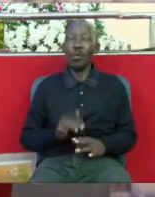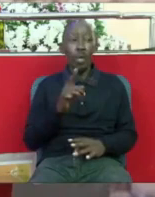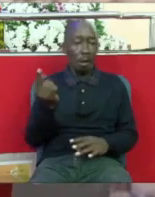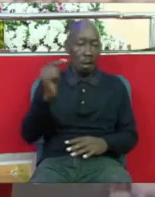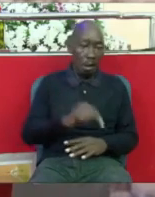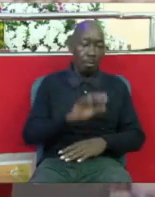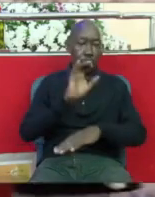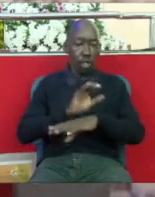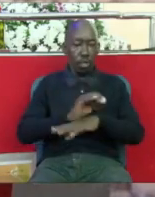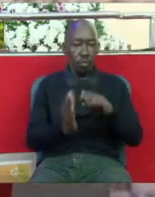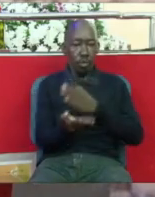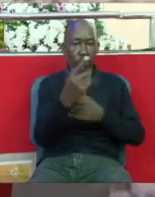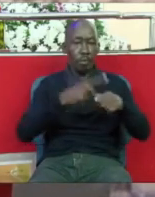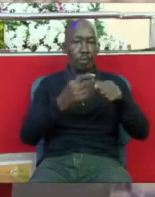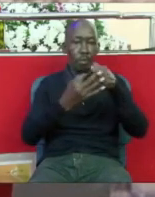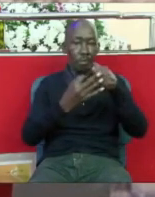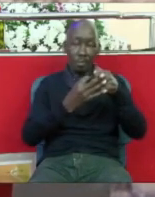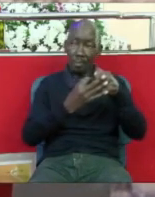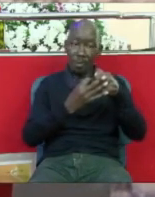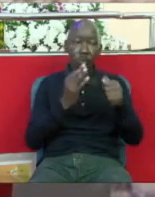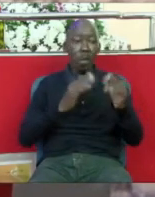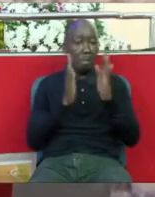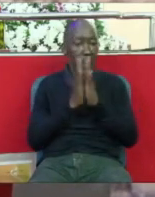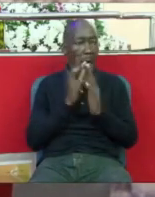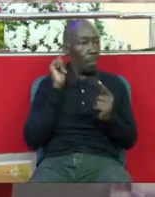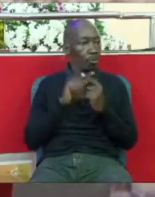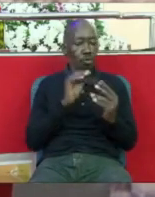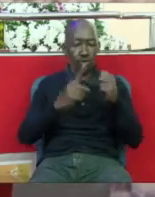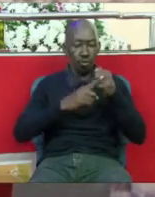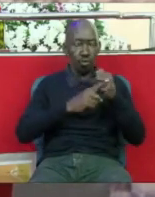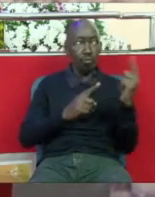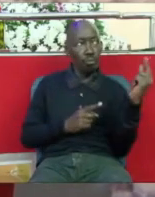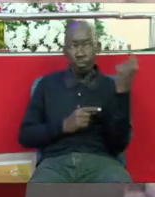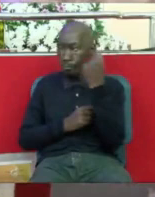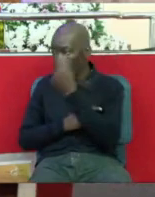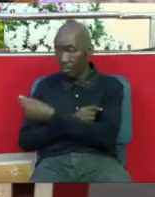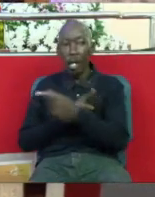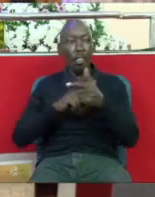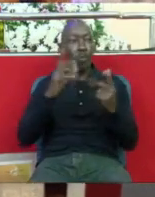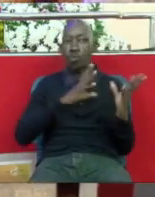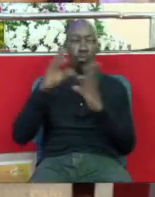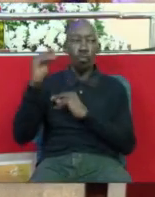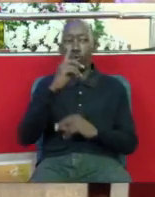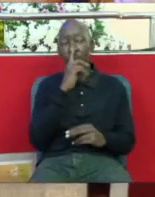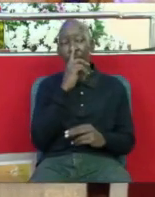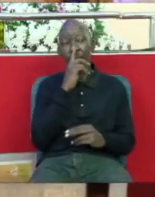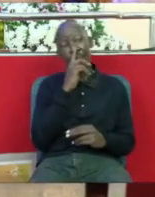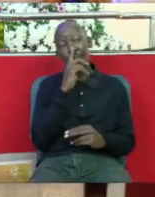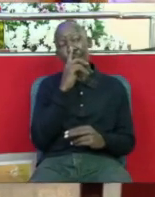church at 8. Tuje kanisani saa 2. We pray until 6. Tuombe mpaka saa 12. And then we go home. Alafu tuende nyumbani.